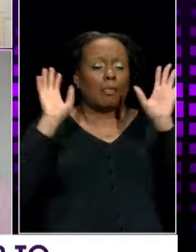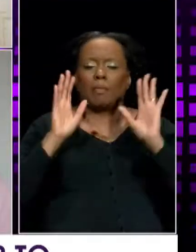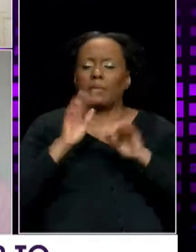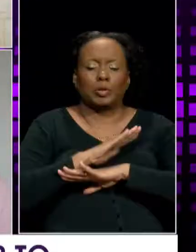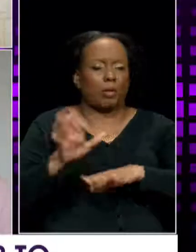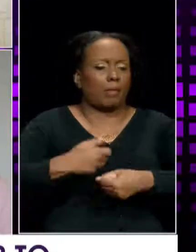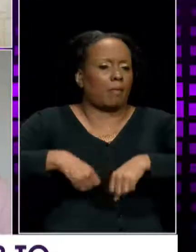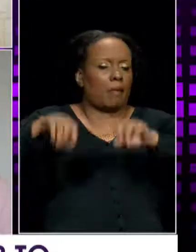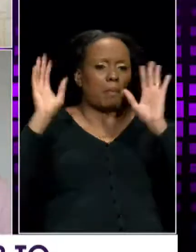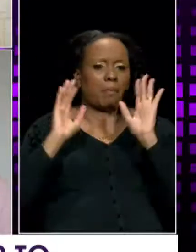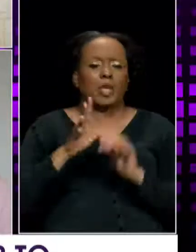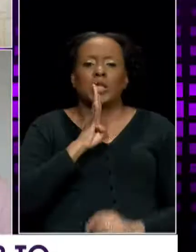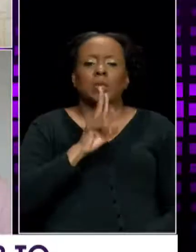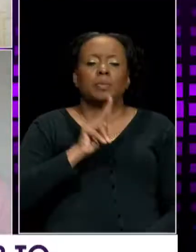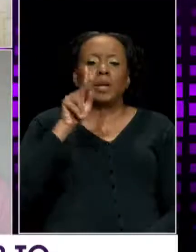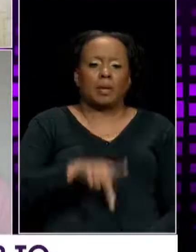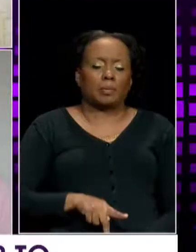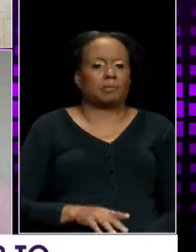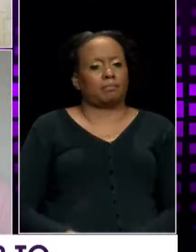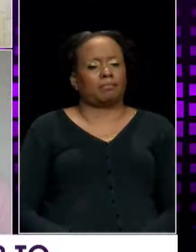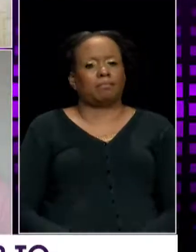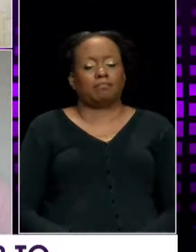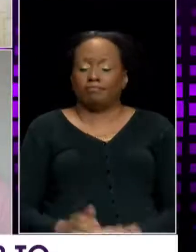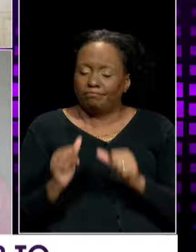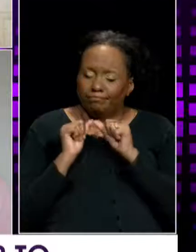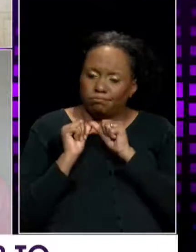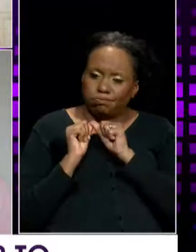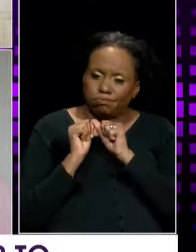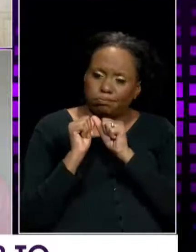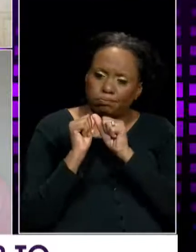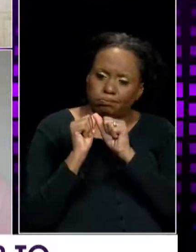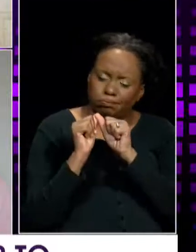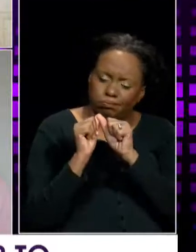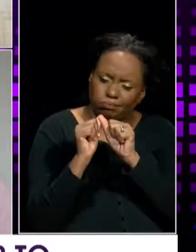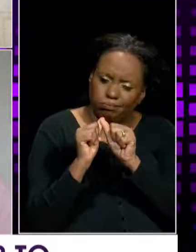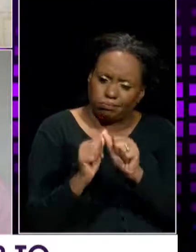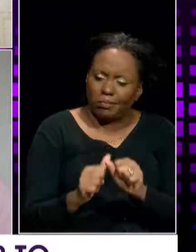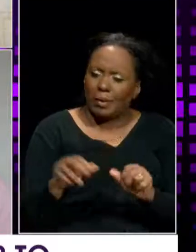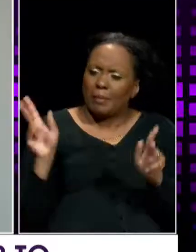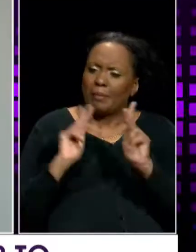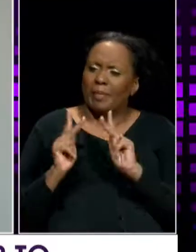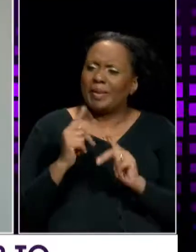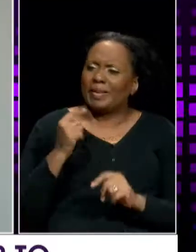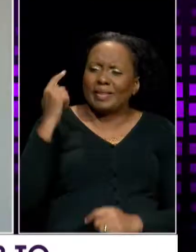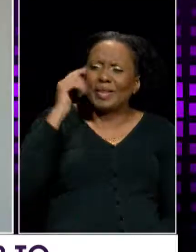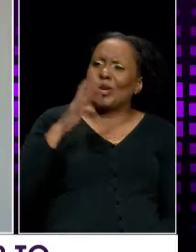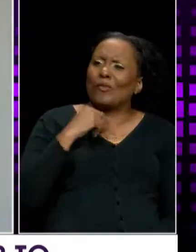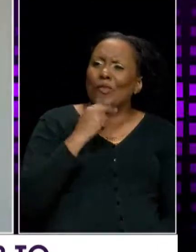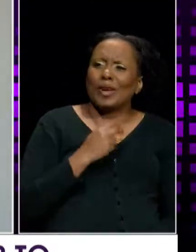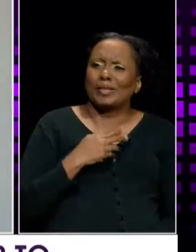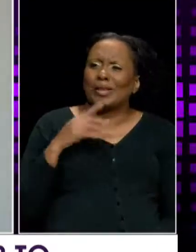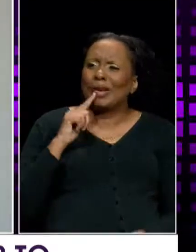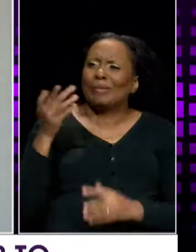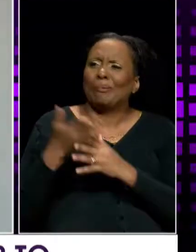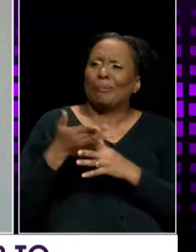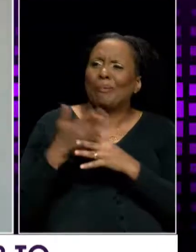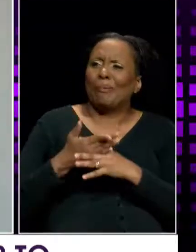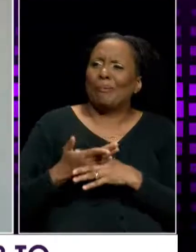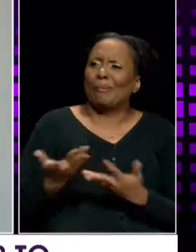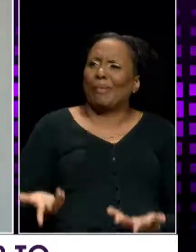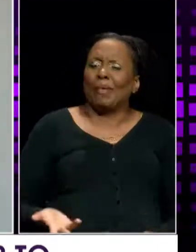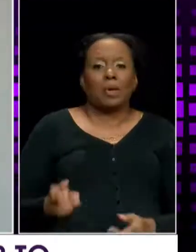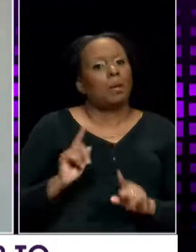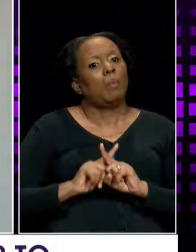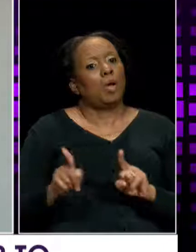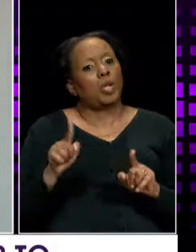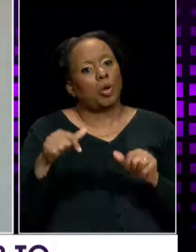first time. You speak out, you speak out, you speak out continuously until they get annoyed of your voice and they decide to implement the things that you're looking for them to